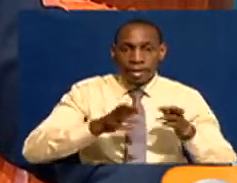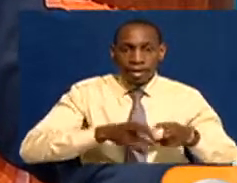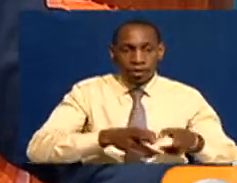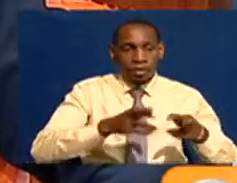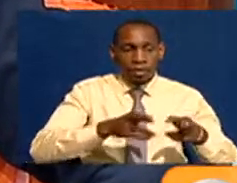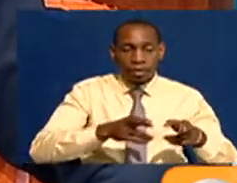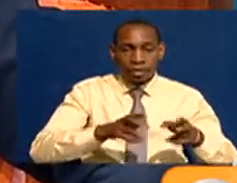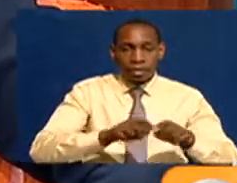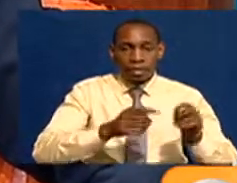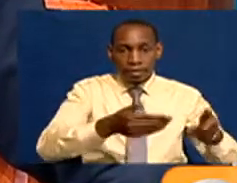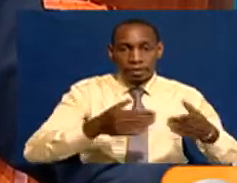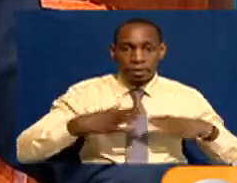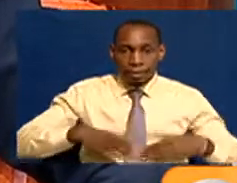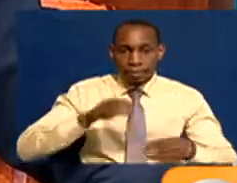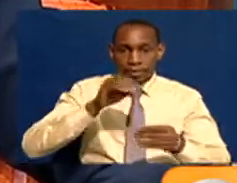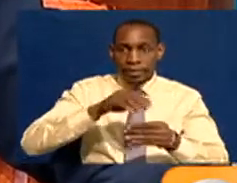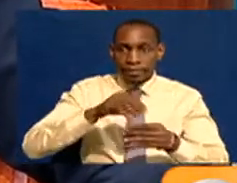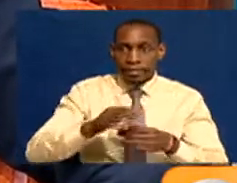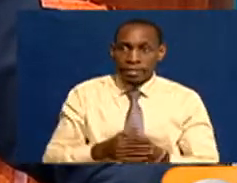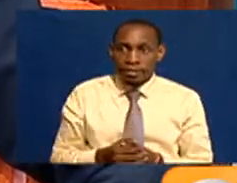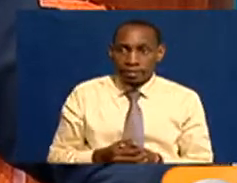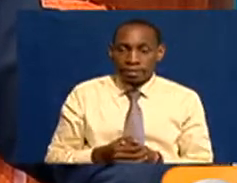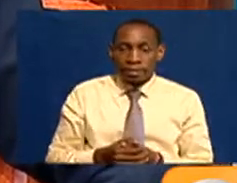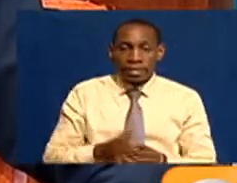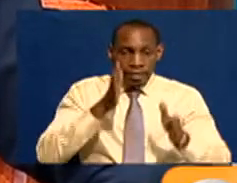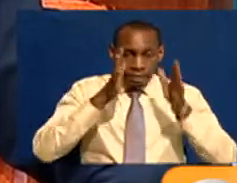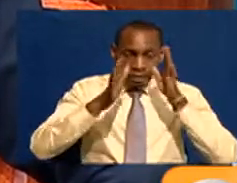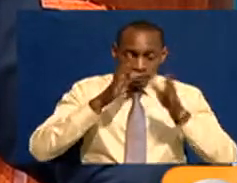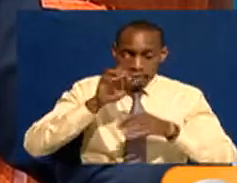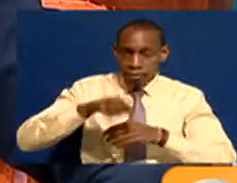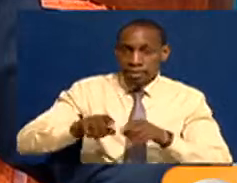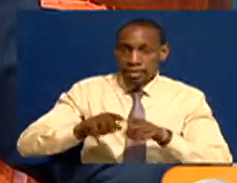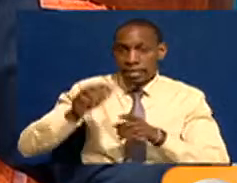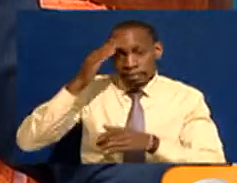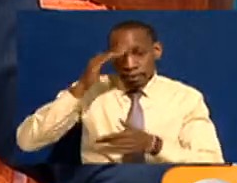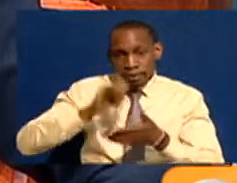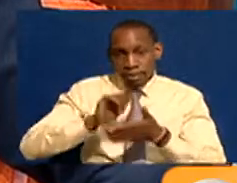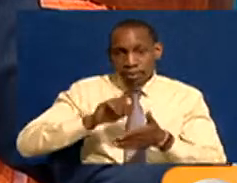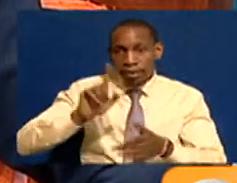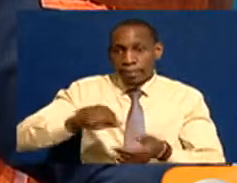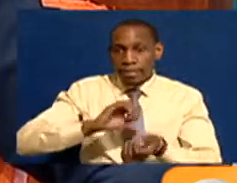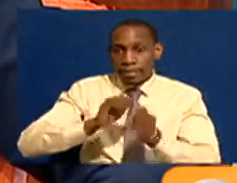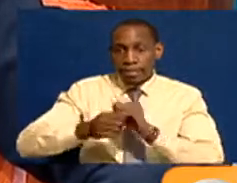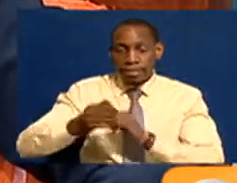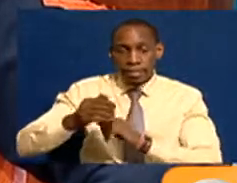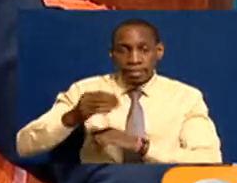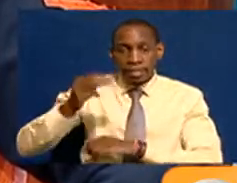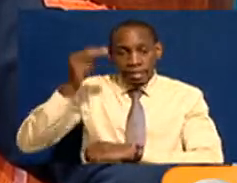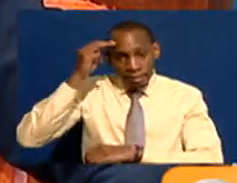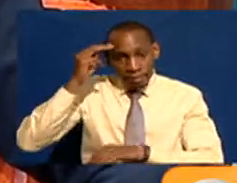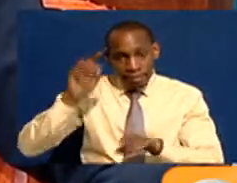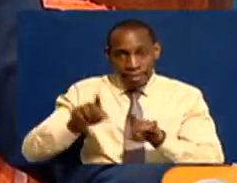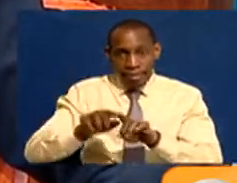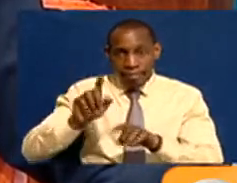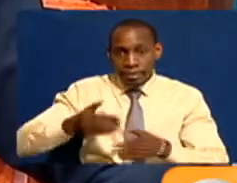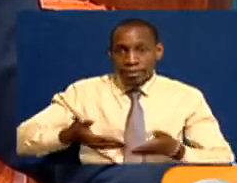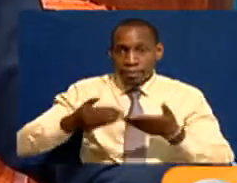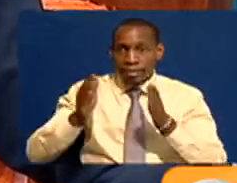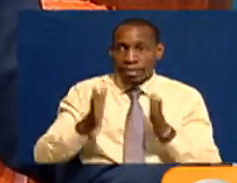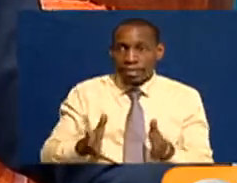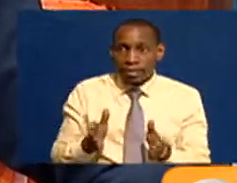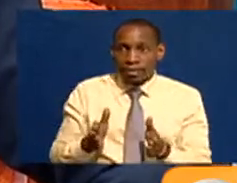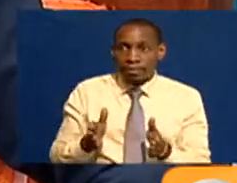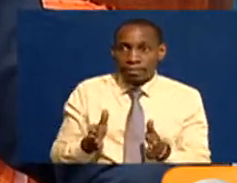and attract more people to invest. We must become innovative. I know that we must change the mindset. We must also give Kenyans